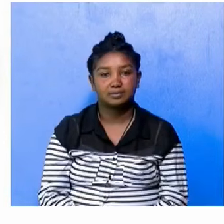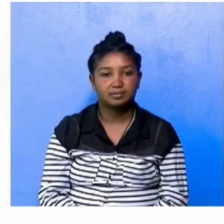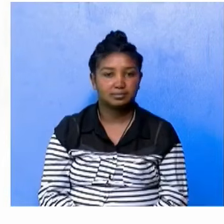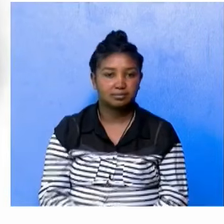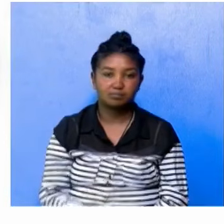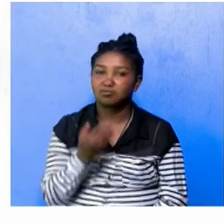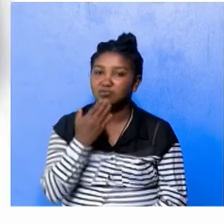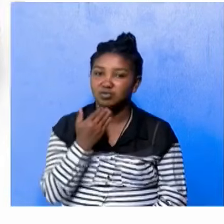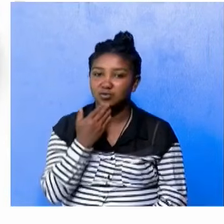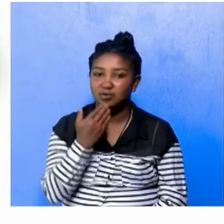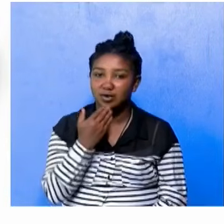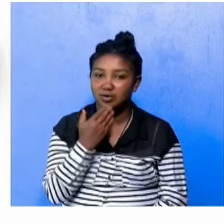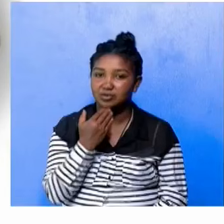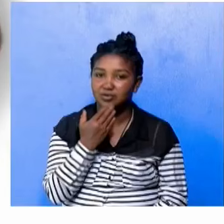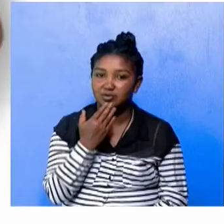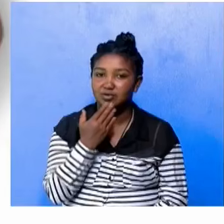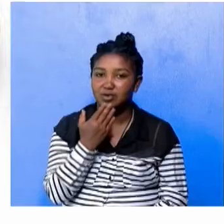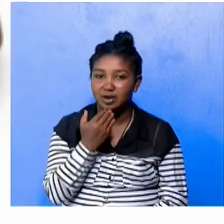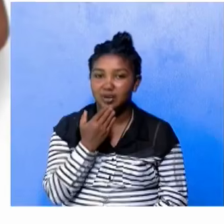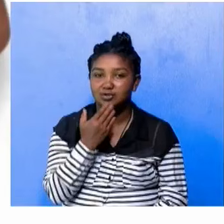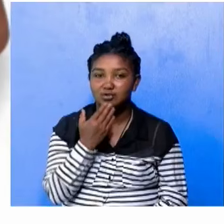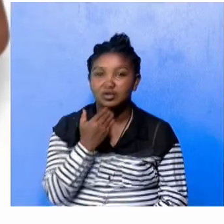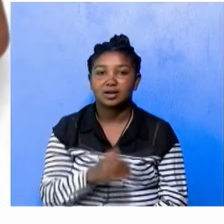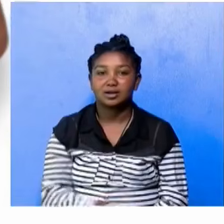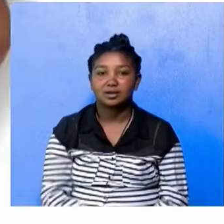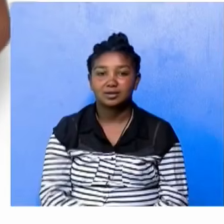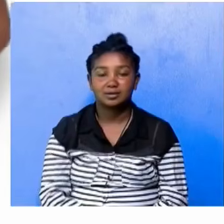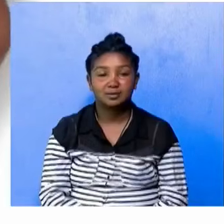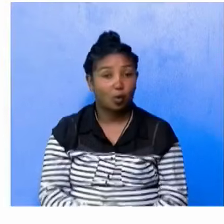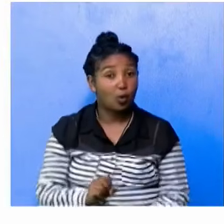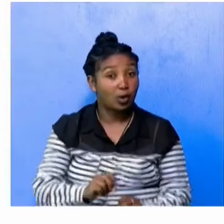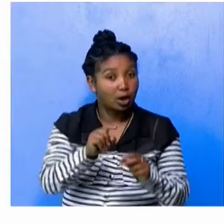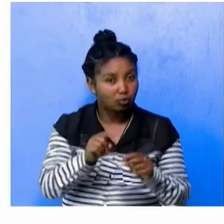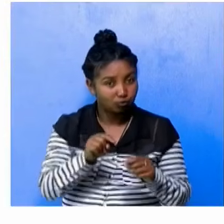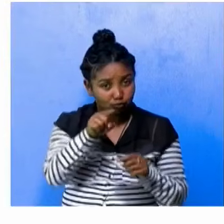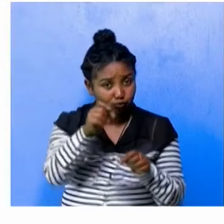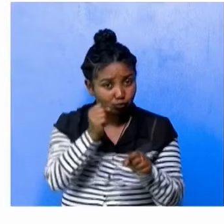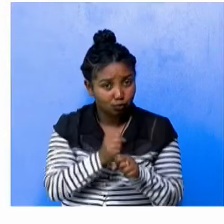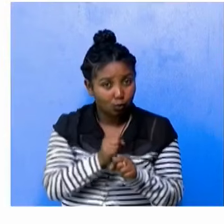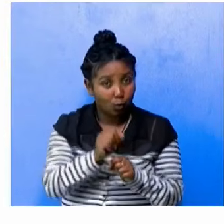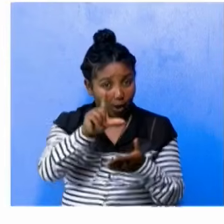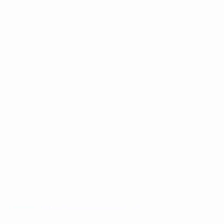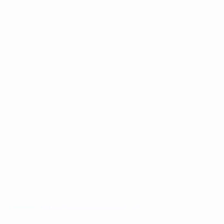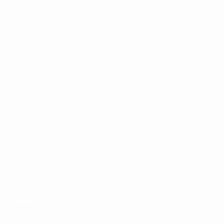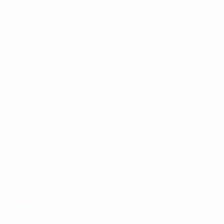sugar. I think I didn't say sugar. Okay, do it please. You have only 1 minute.